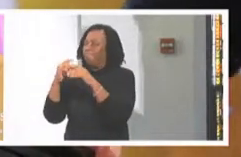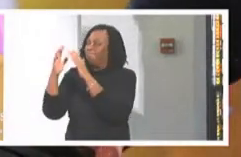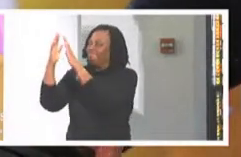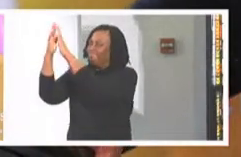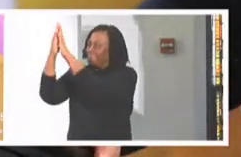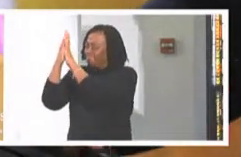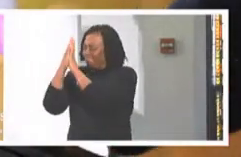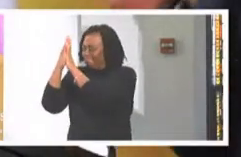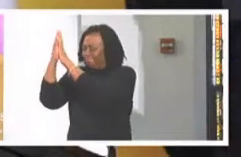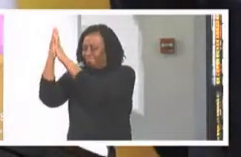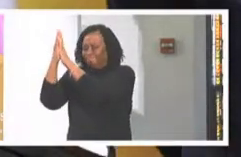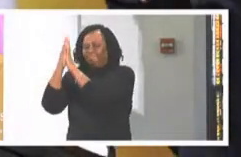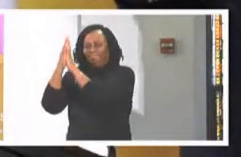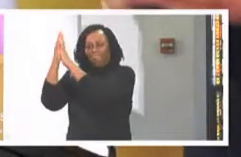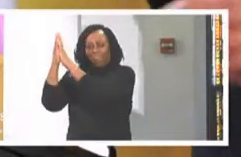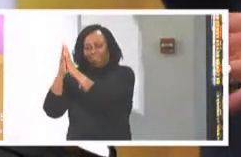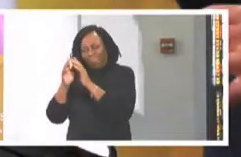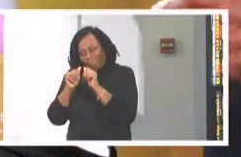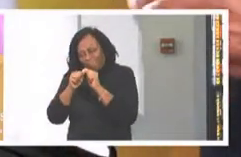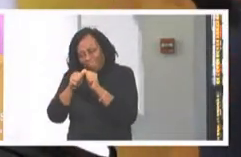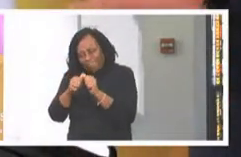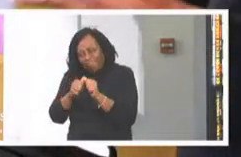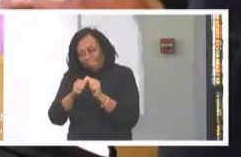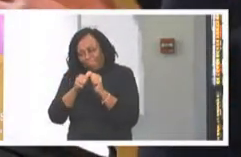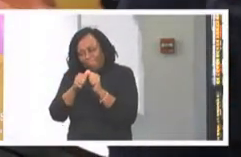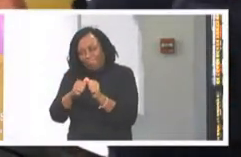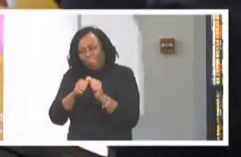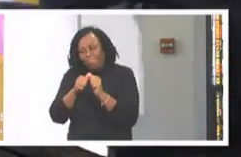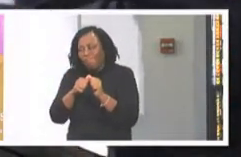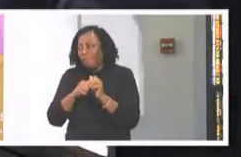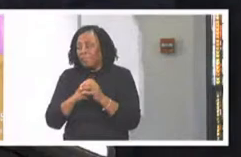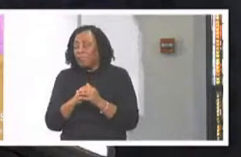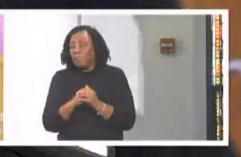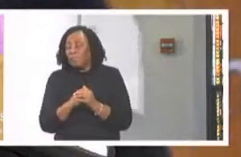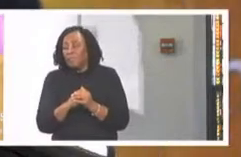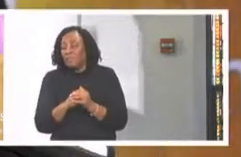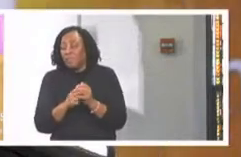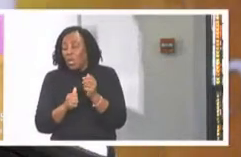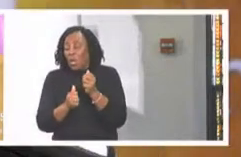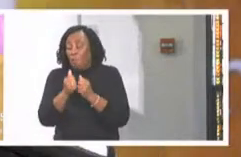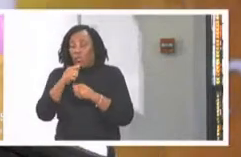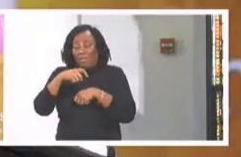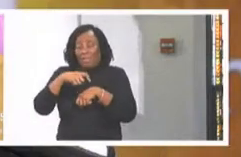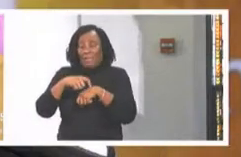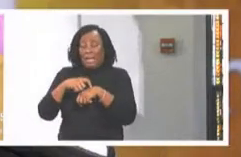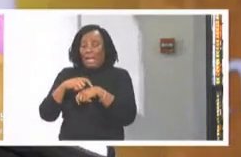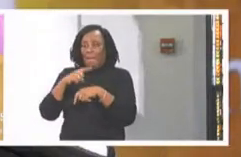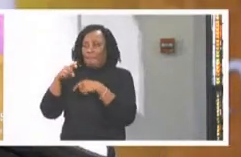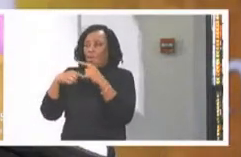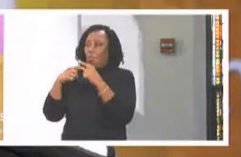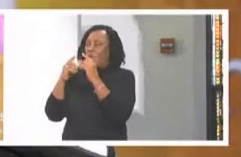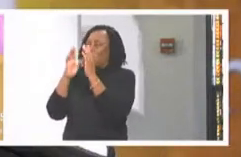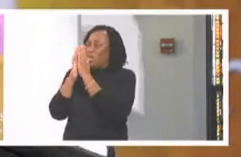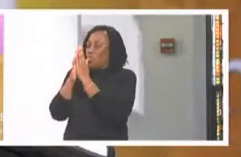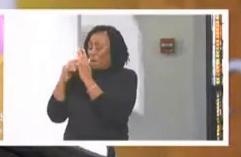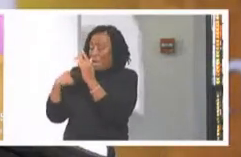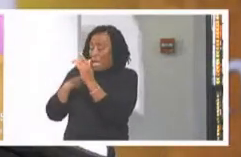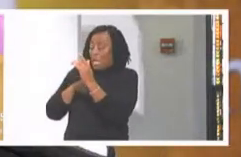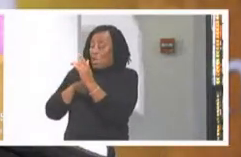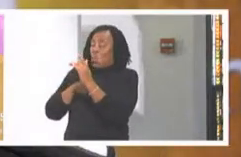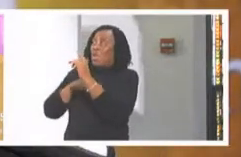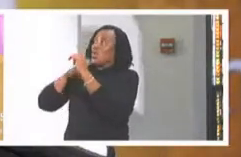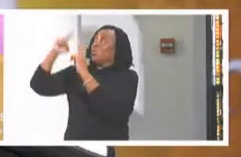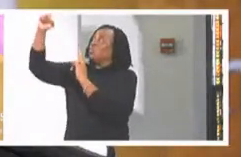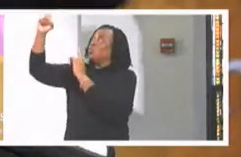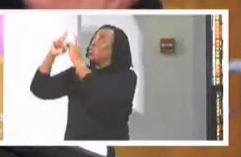God said, you're just getting started. Because most of the time during that time, we're talking anyway. We're not listening